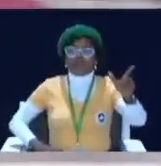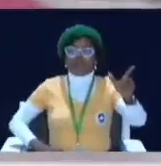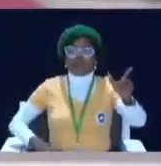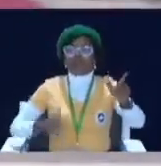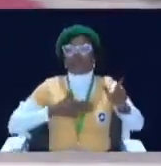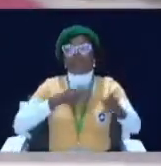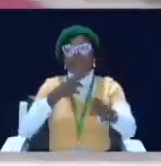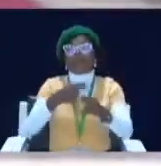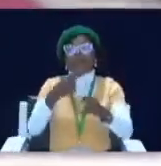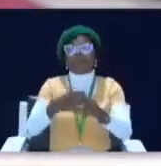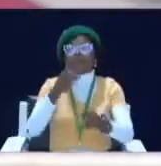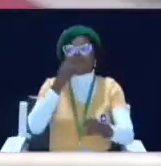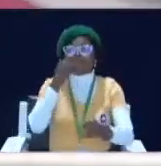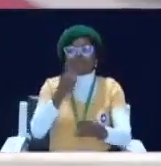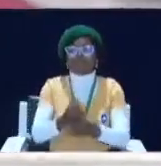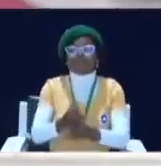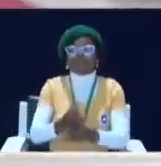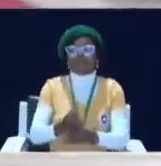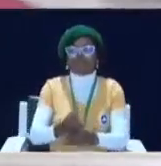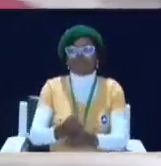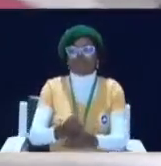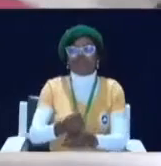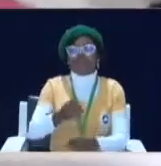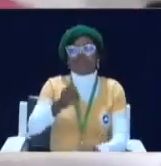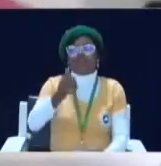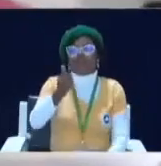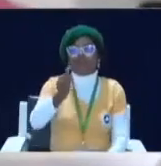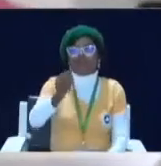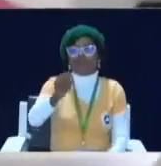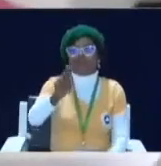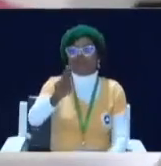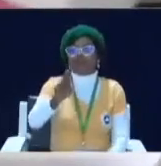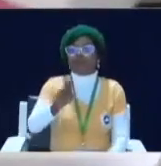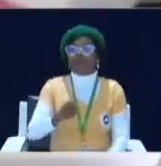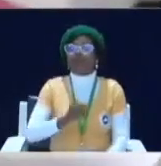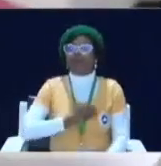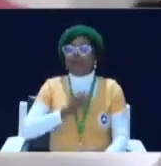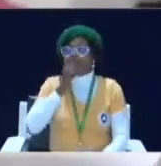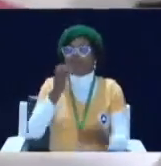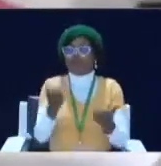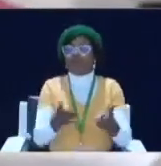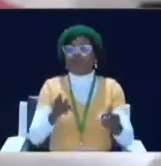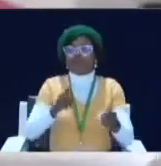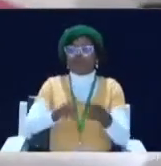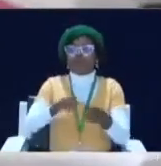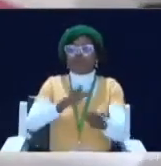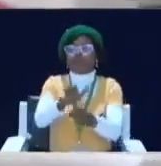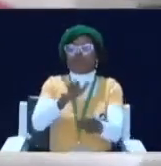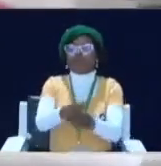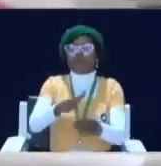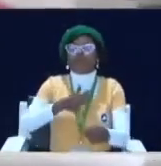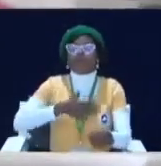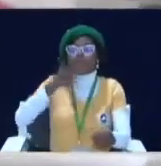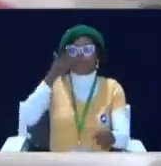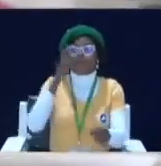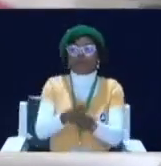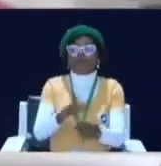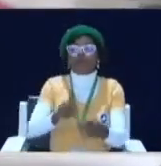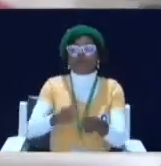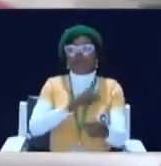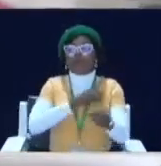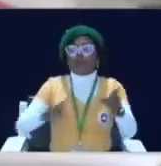My name is Oyenike Anifowoshe. I'm here to fulfill my vow to the